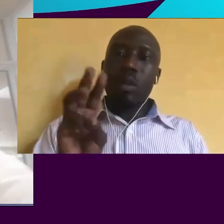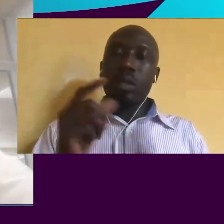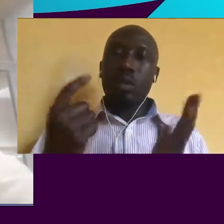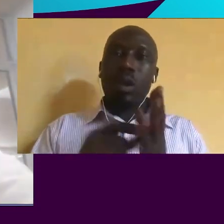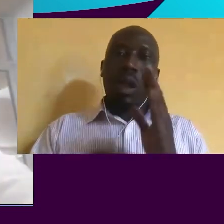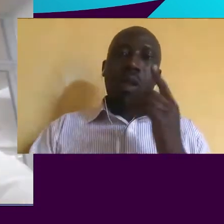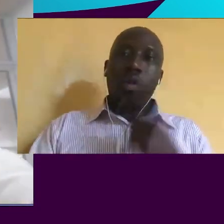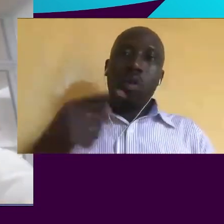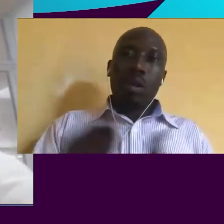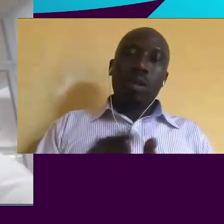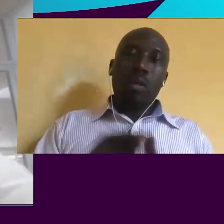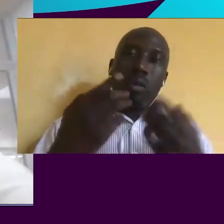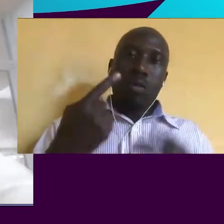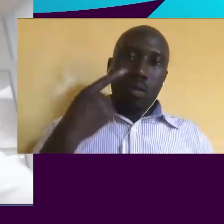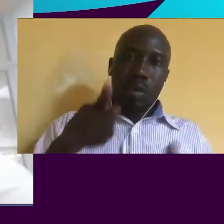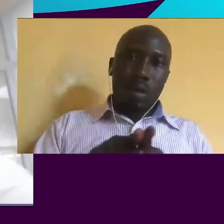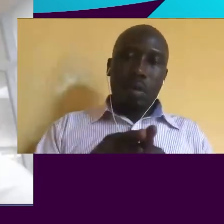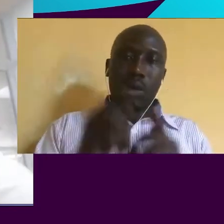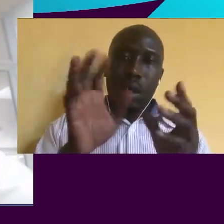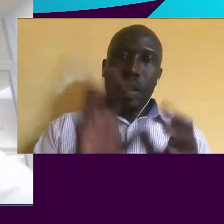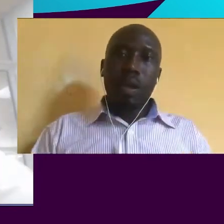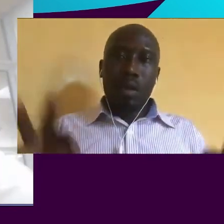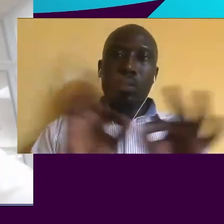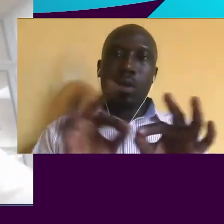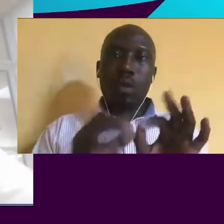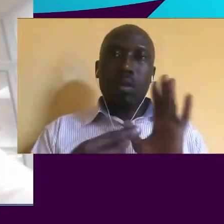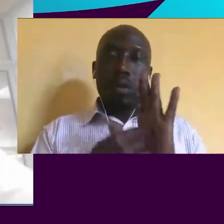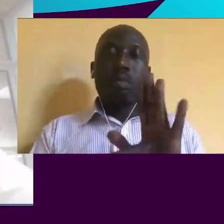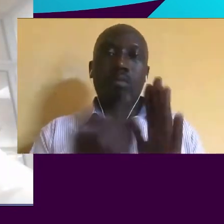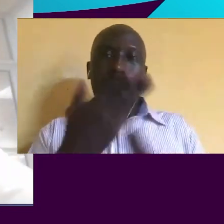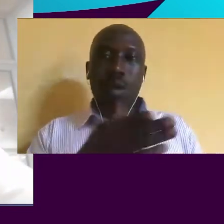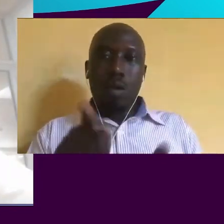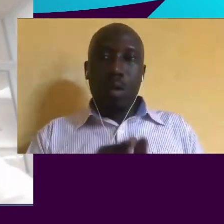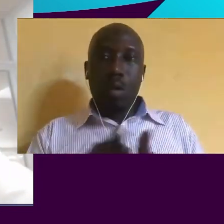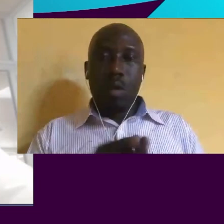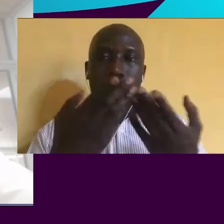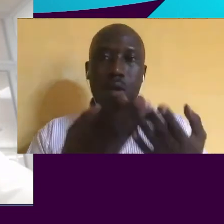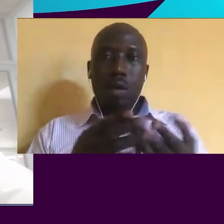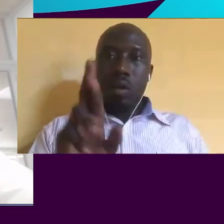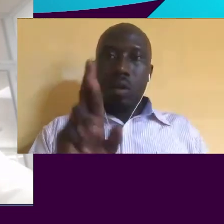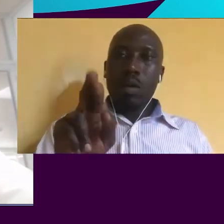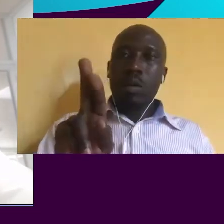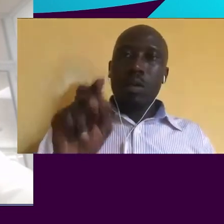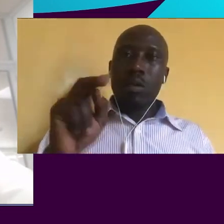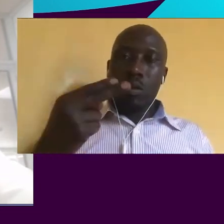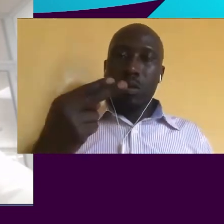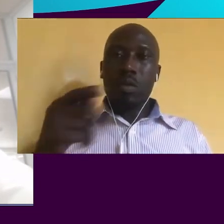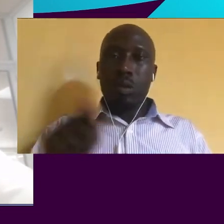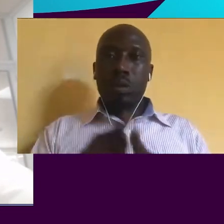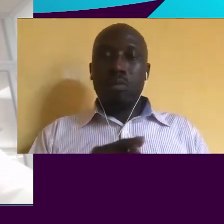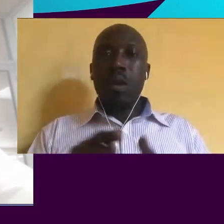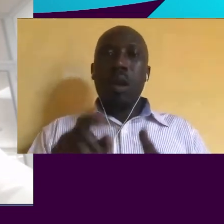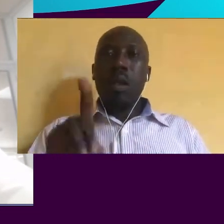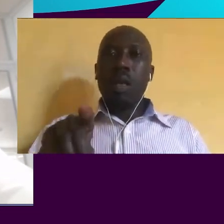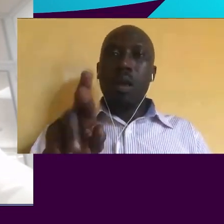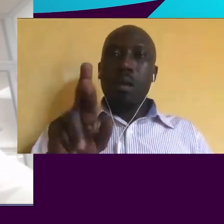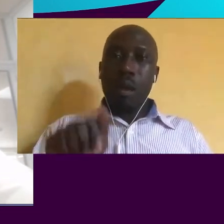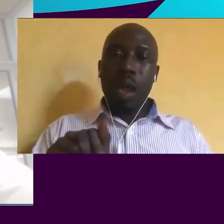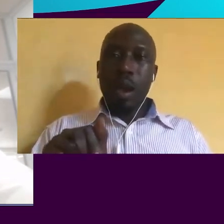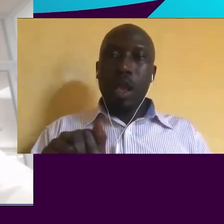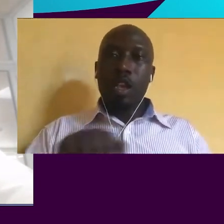find those as very important. For example, we've also had Husna Kukundakwe, the paraswimmer who has one arm and she was